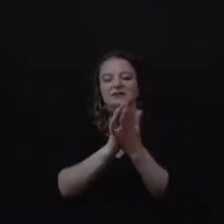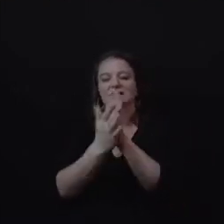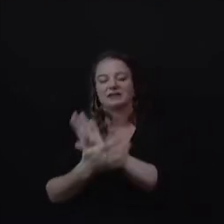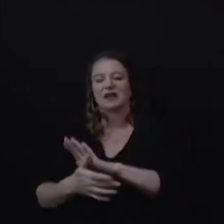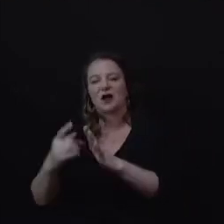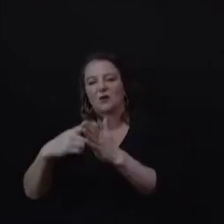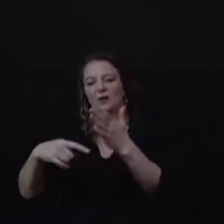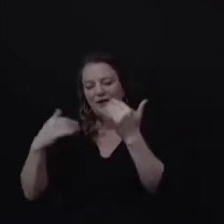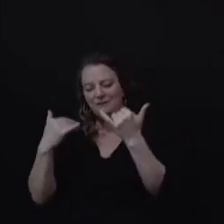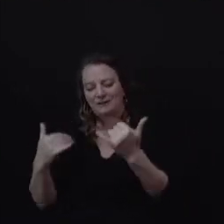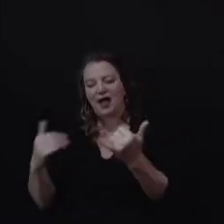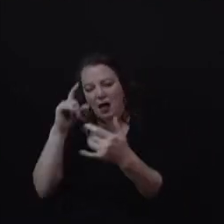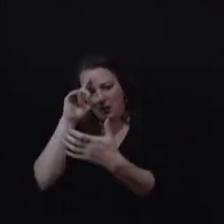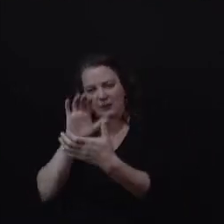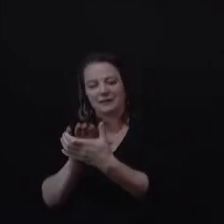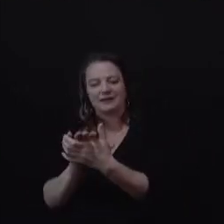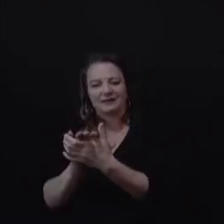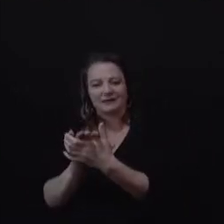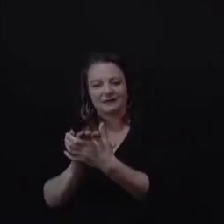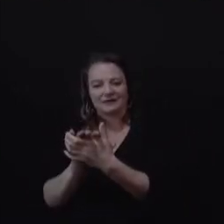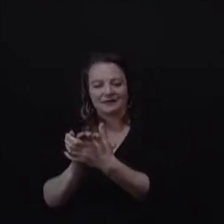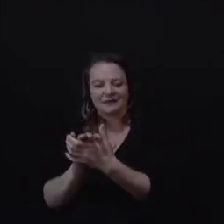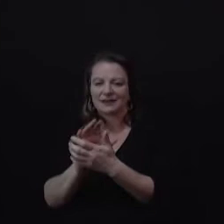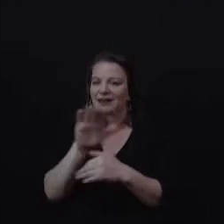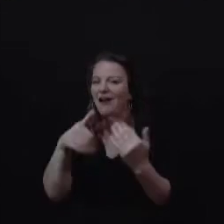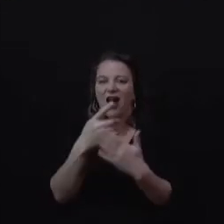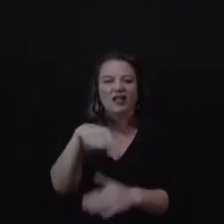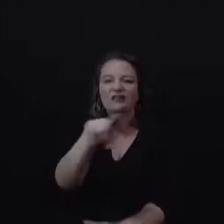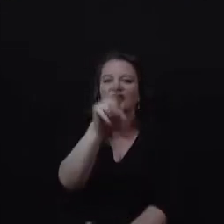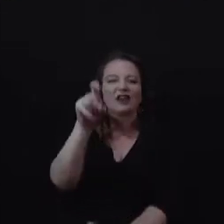be. Everybody needs a but.